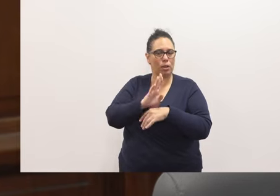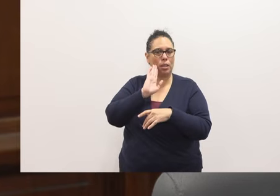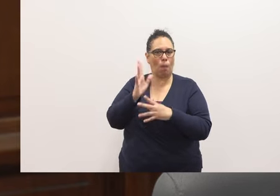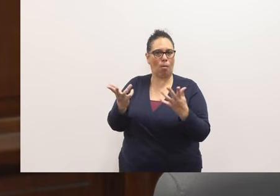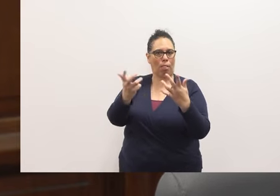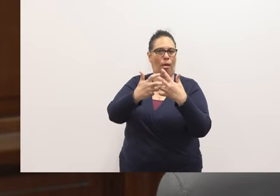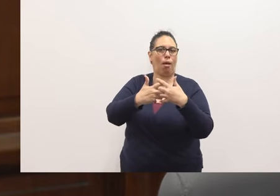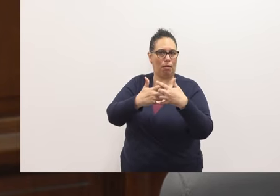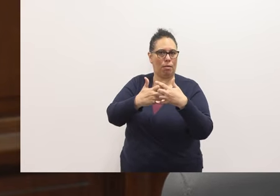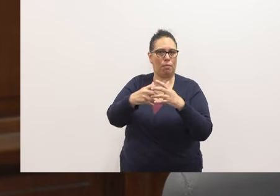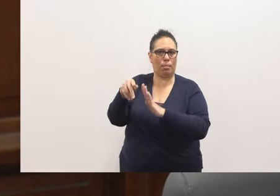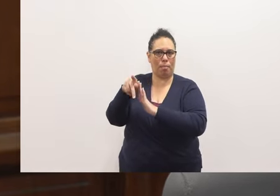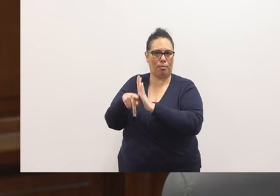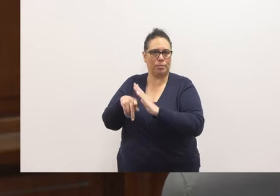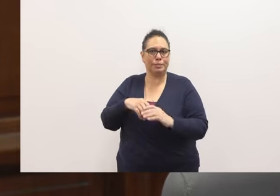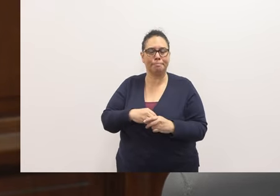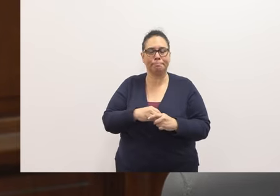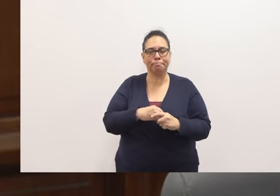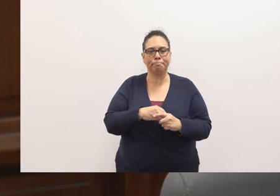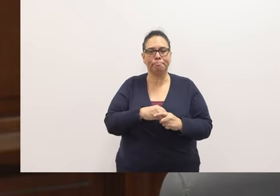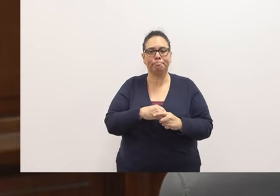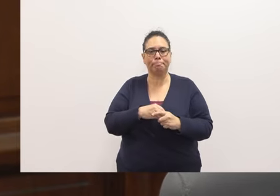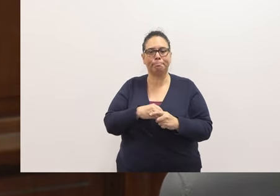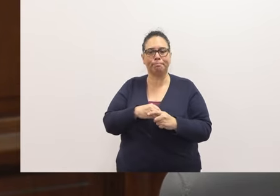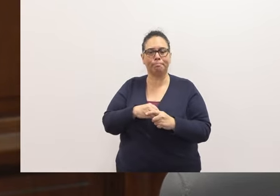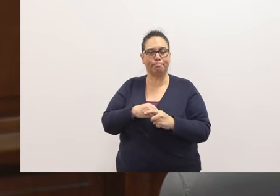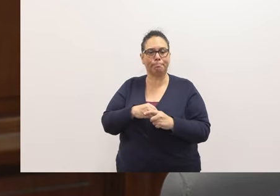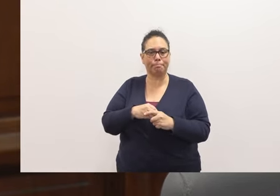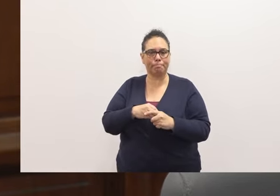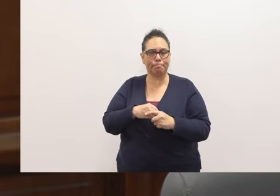align with the policy. Definitely.